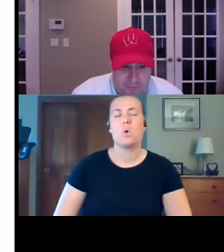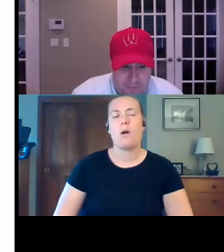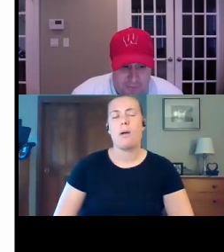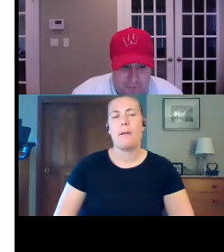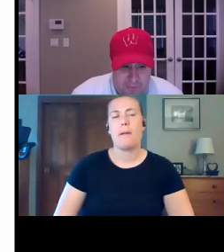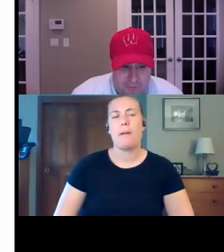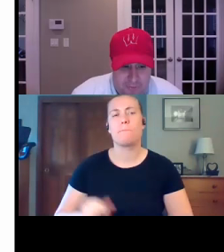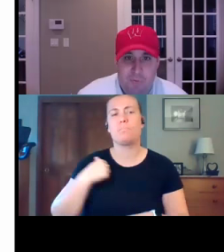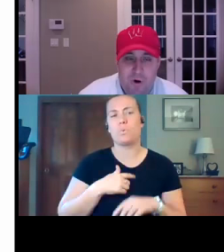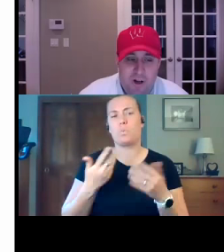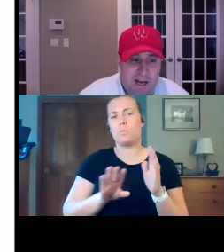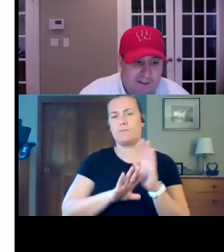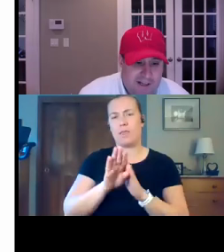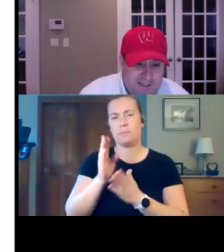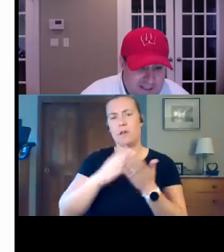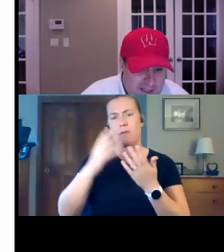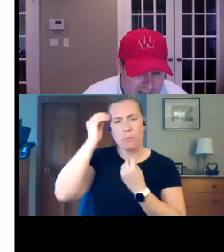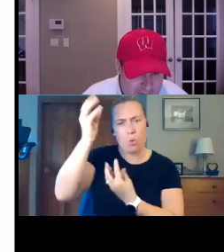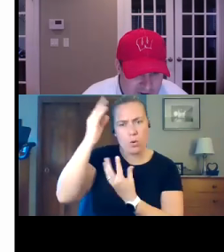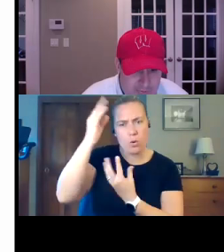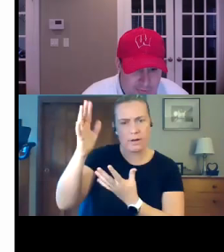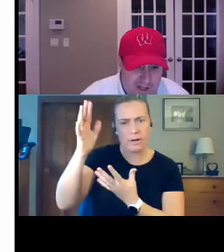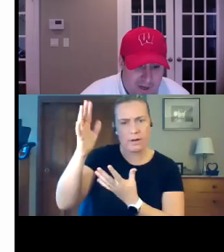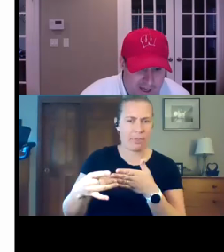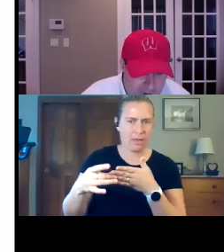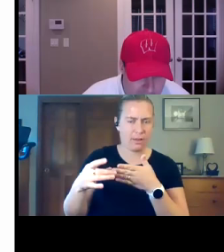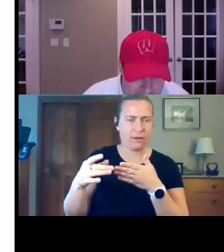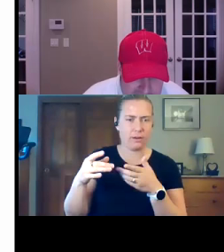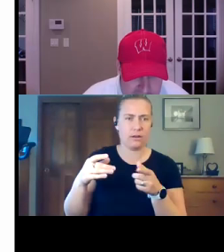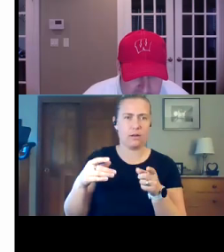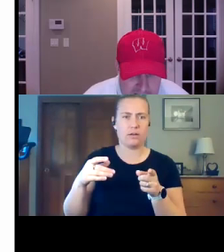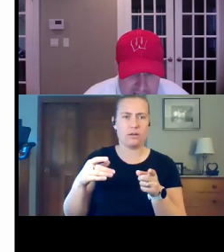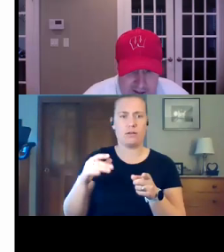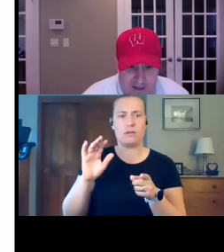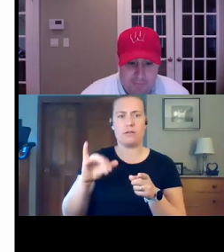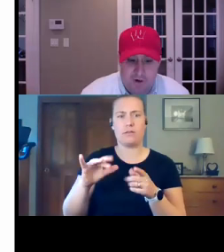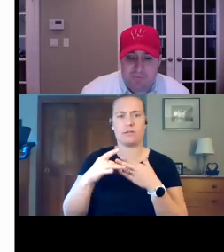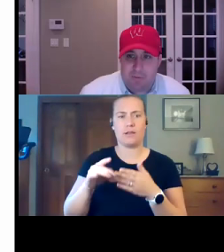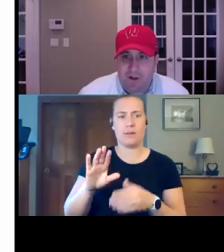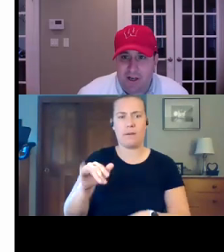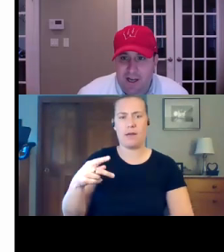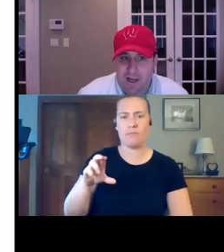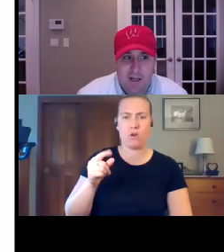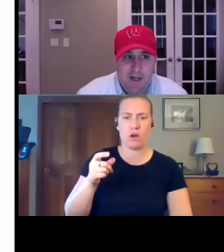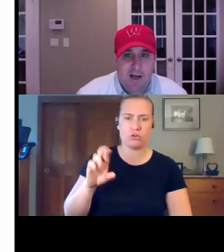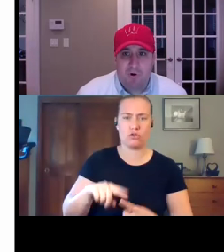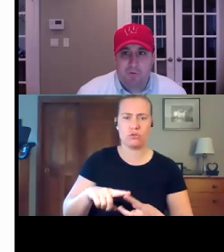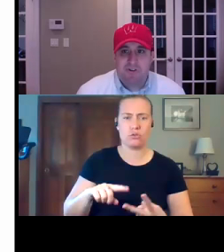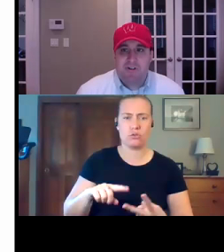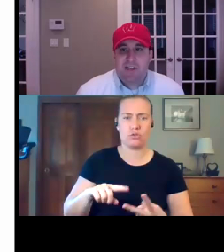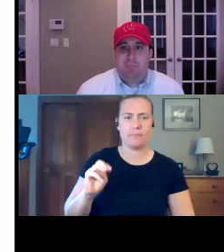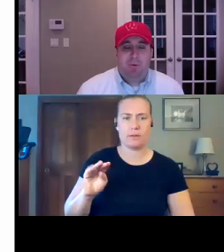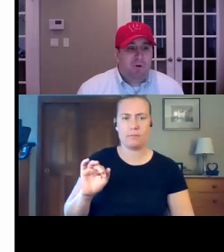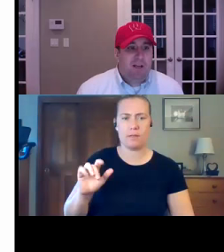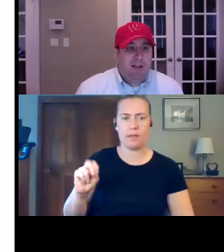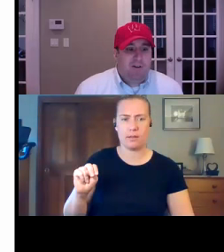developed some reporting guidelines. This is led by Enola Proctor and Curtis McMillan and I, where we